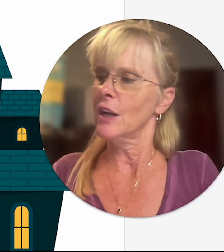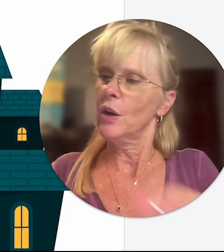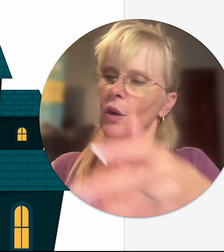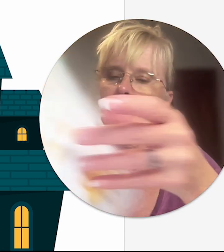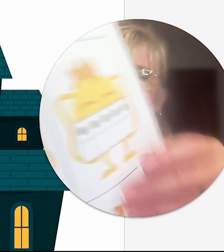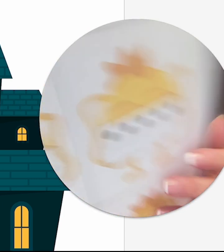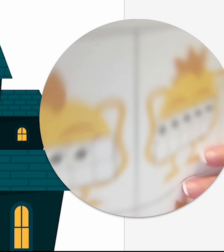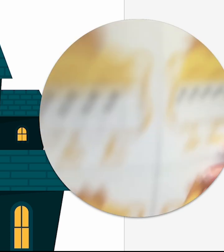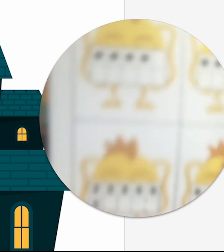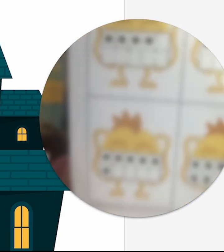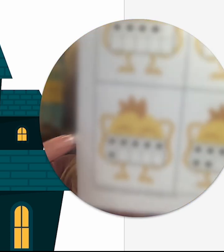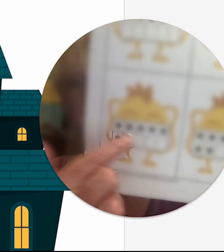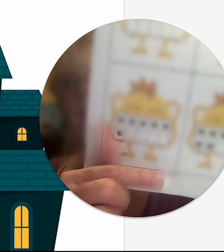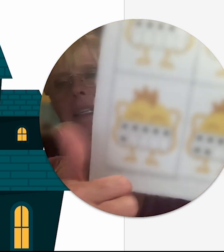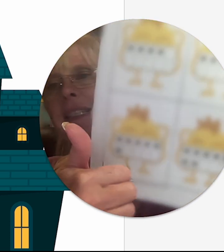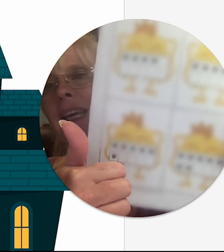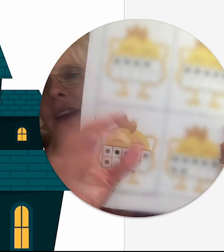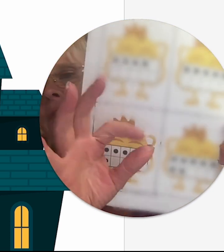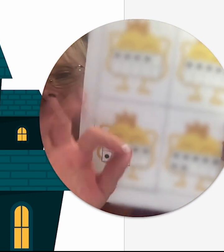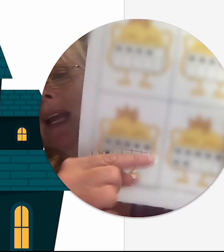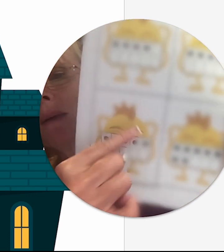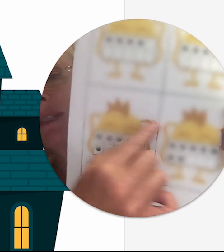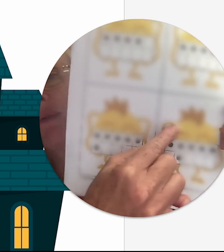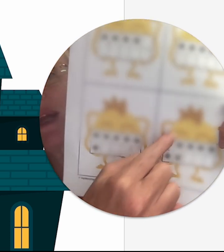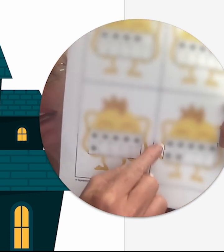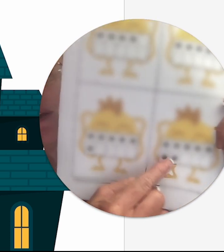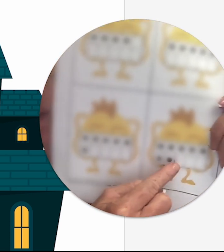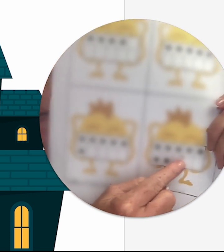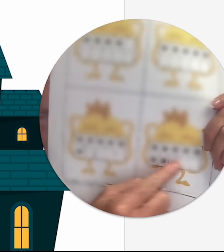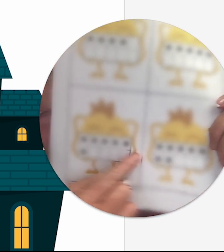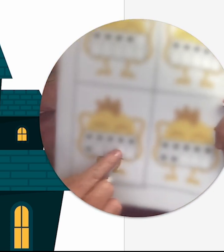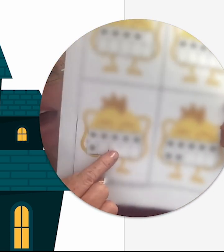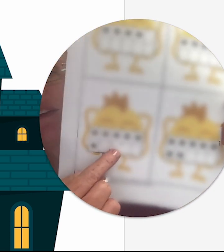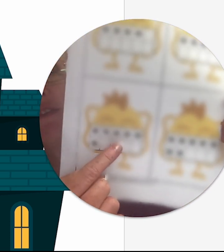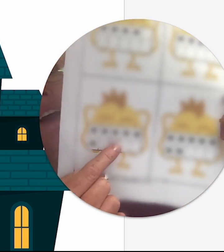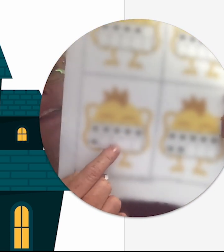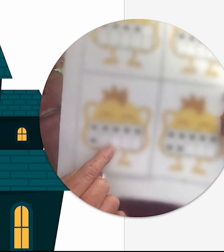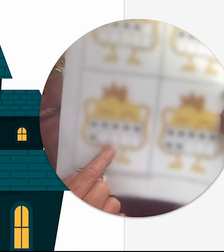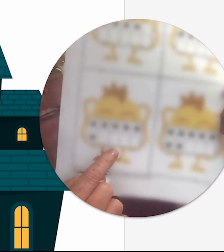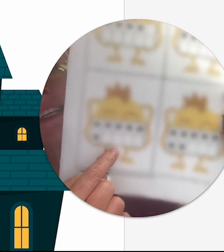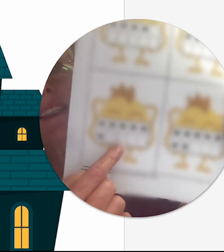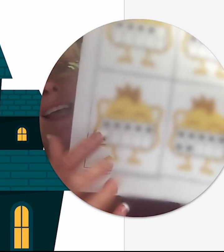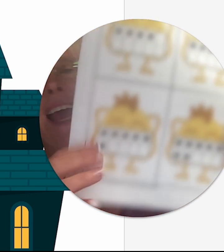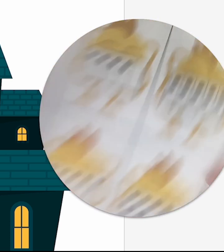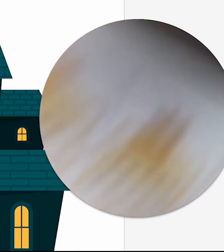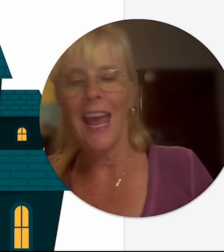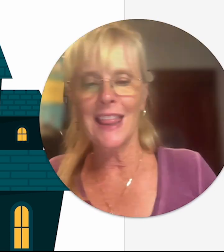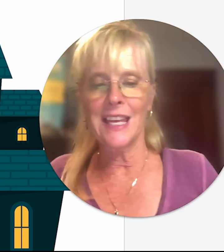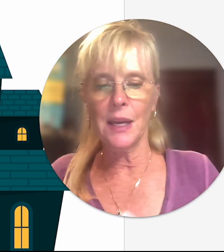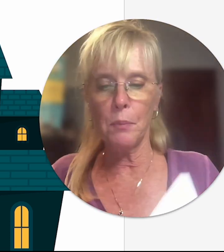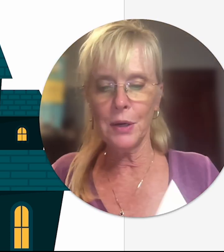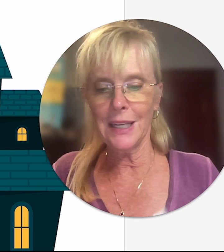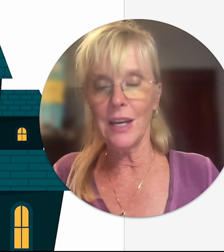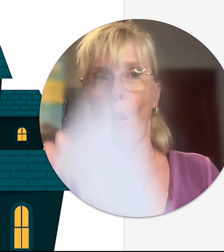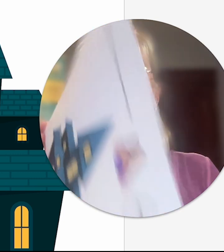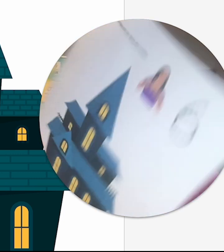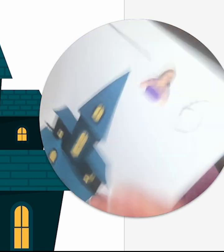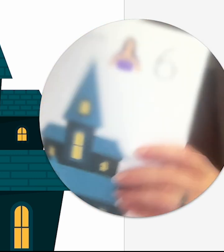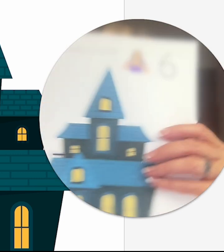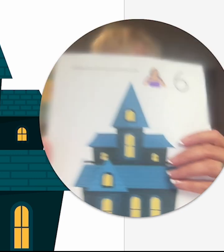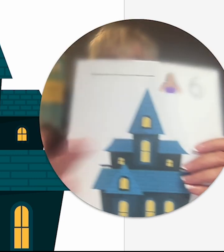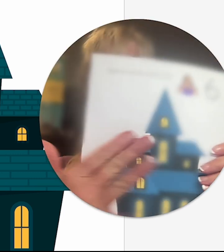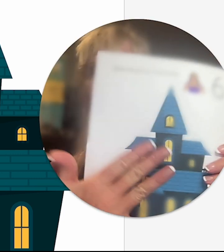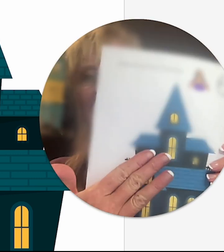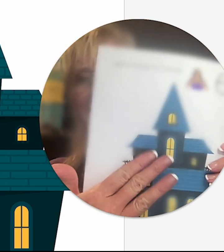6. And these happen to be the 10 frames right here. And so they had to find the 6 and then put it